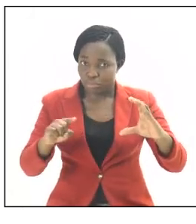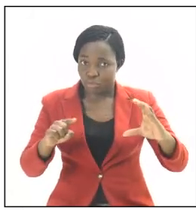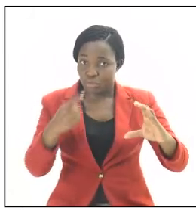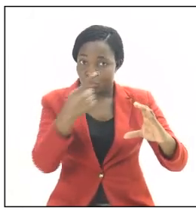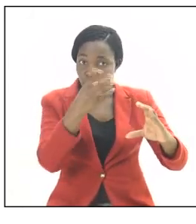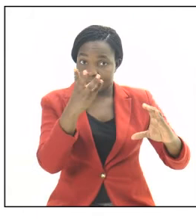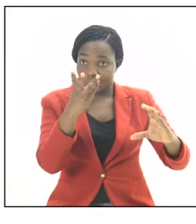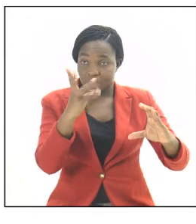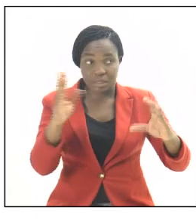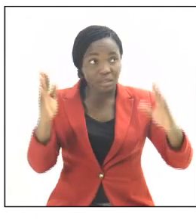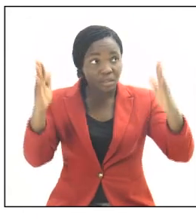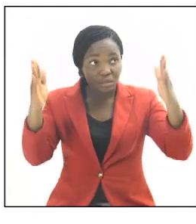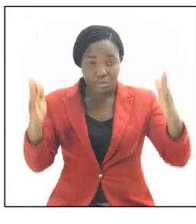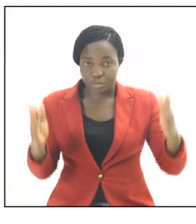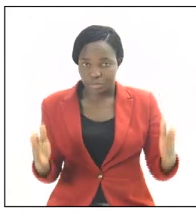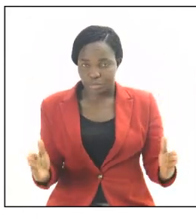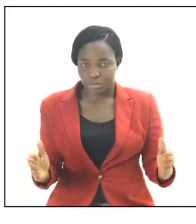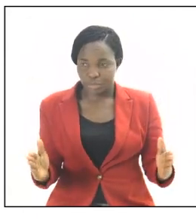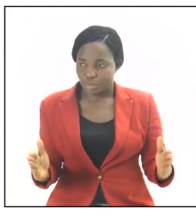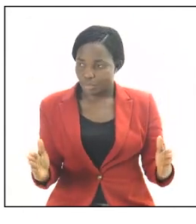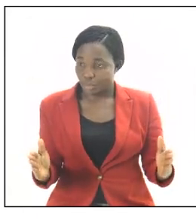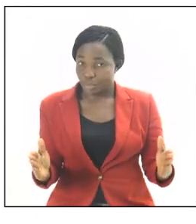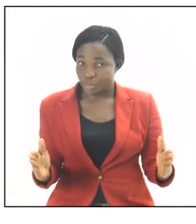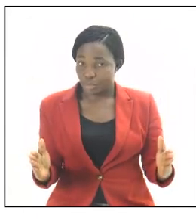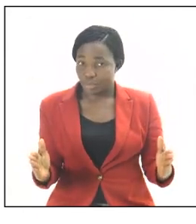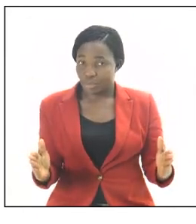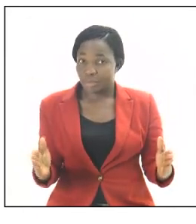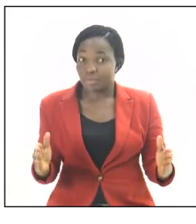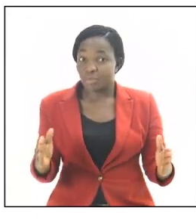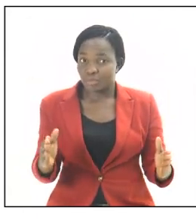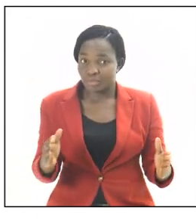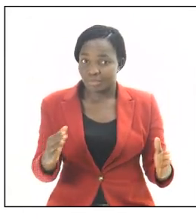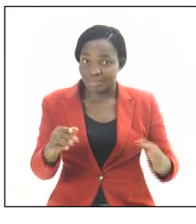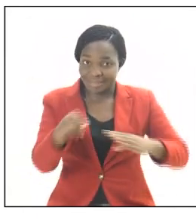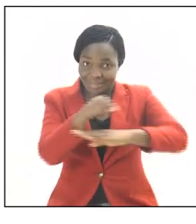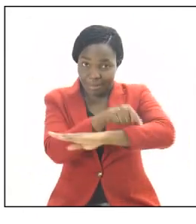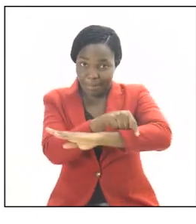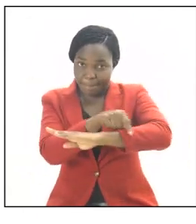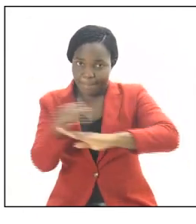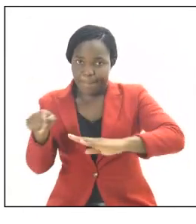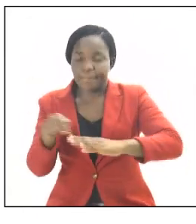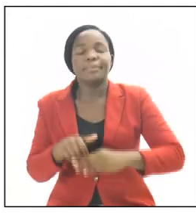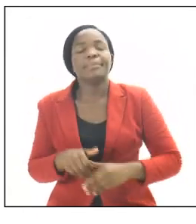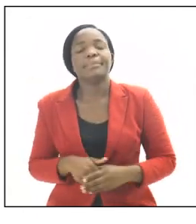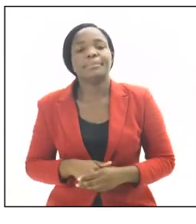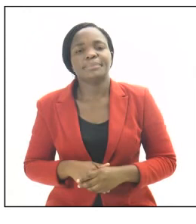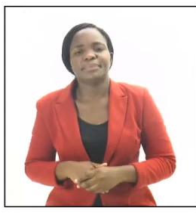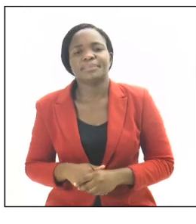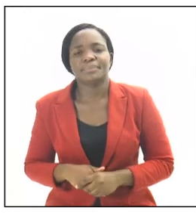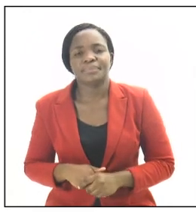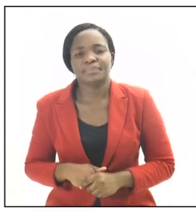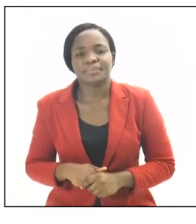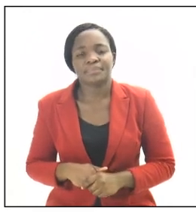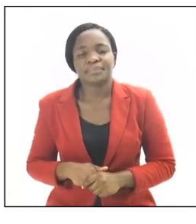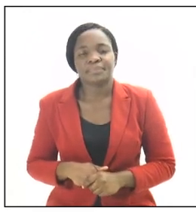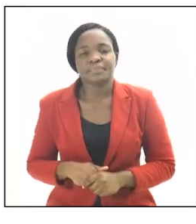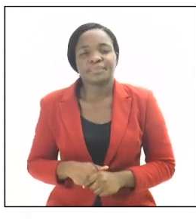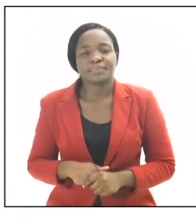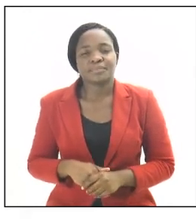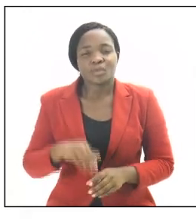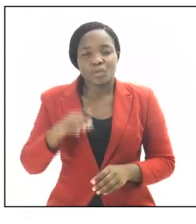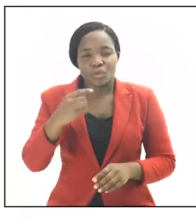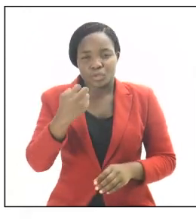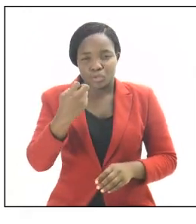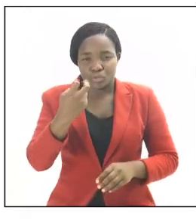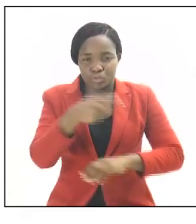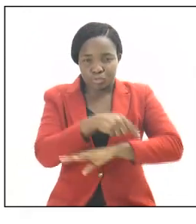centimeters. Let's draw in diameters of the circles. Oh, so the diameter of 2